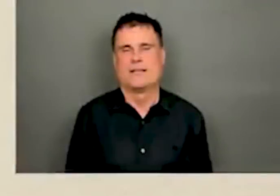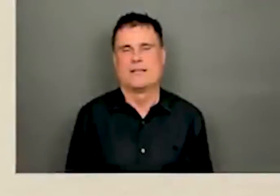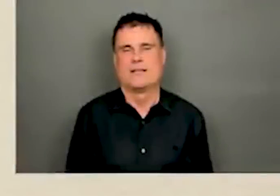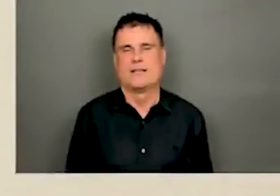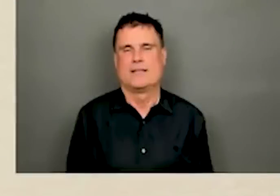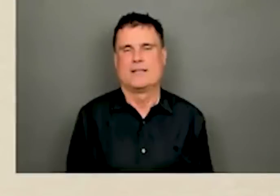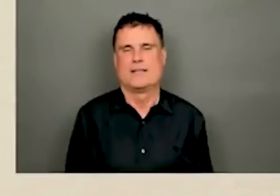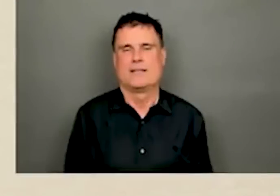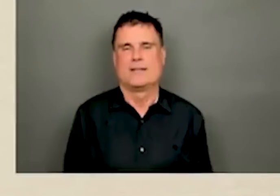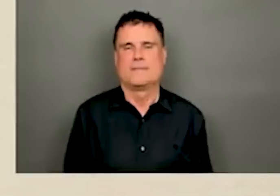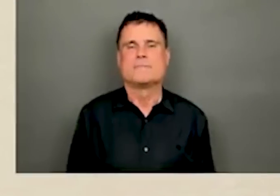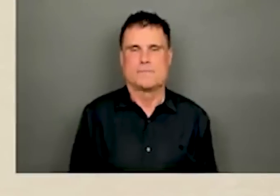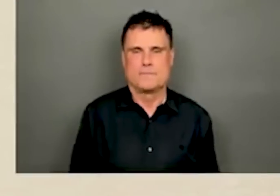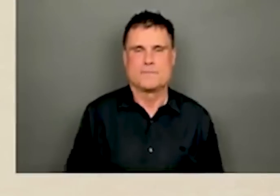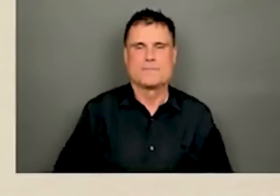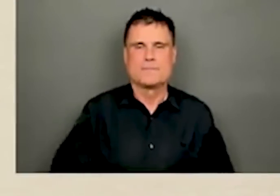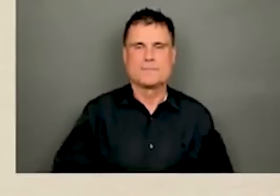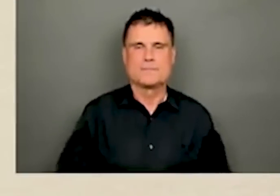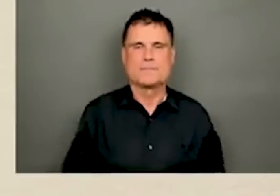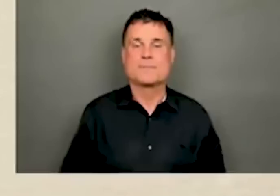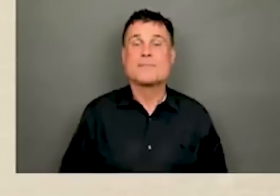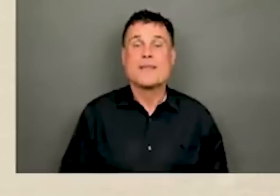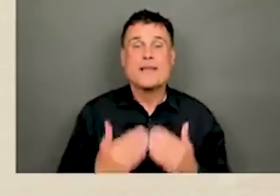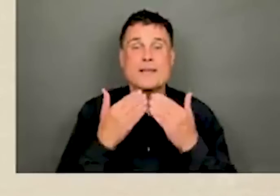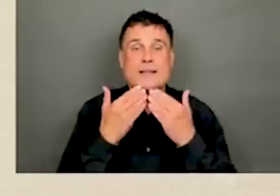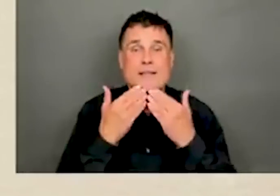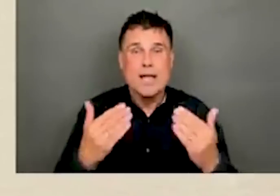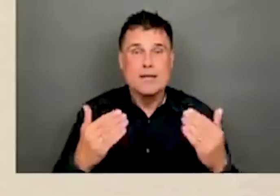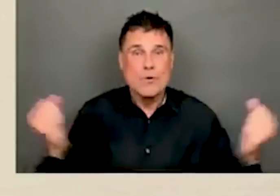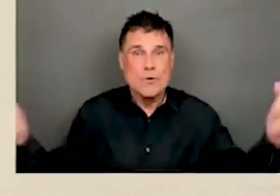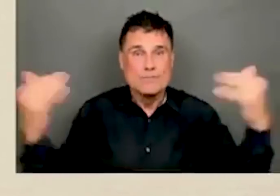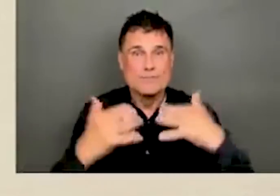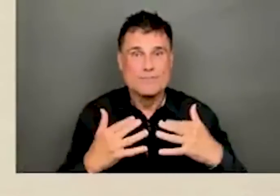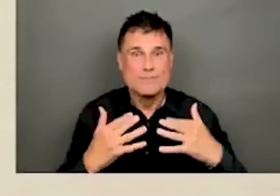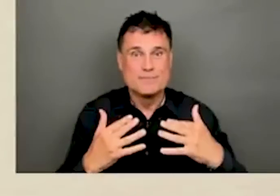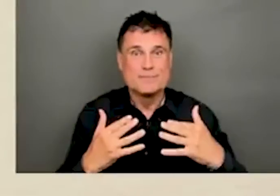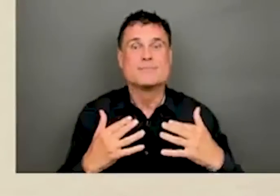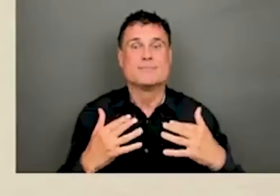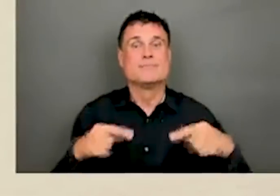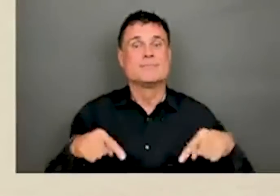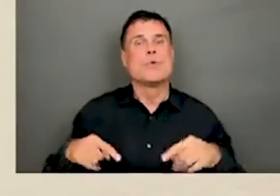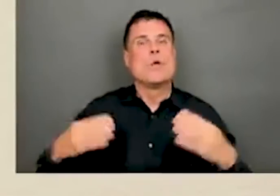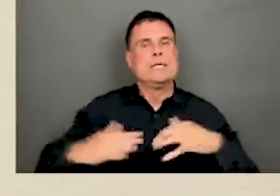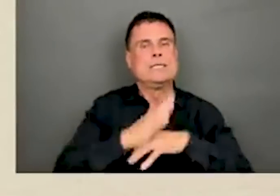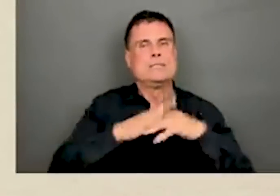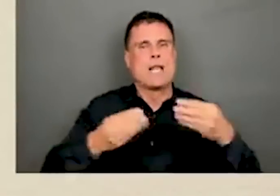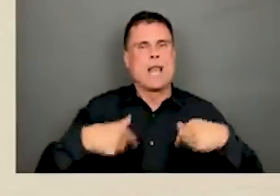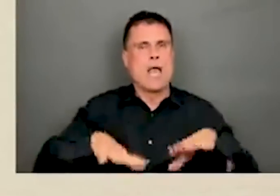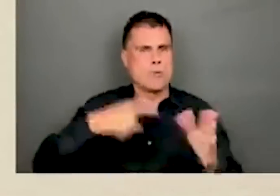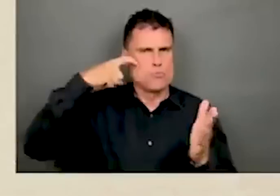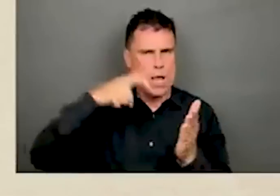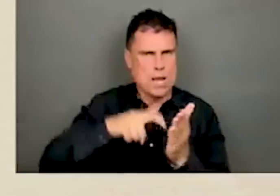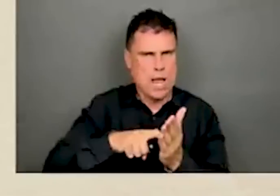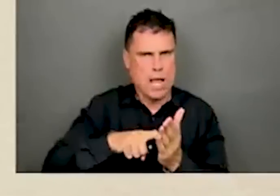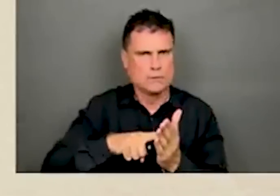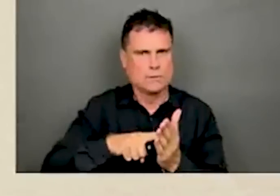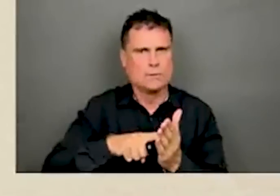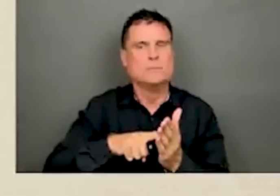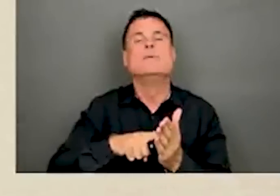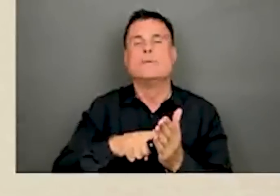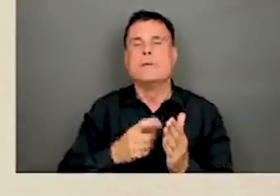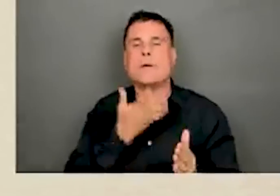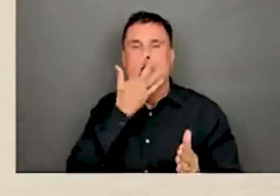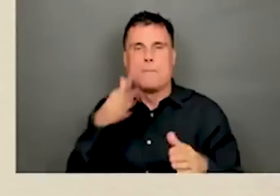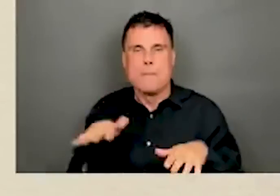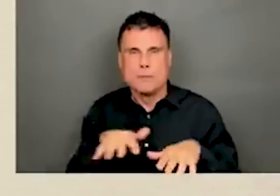everybody for being here today. We're assembled on the traditional territory of the Musqueam, Squamish, and Tsleil-Waututh First Nations. I want to, at the